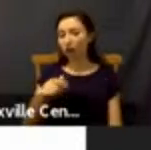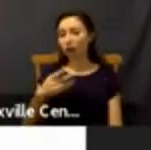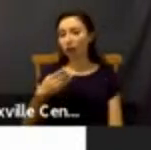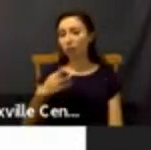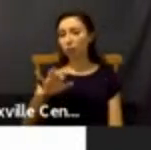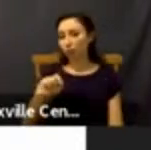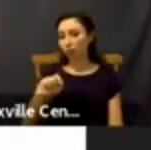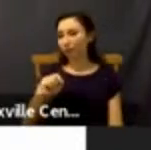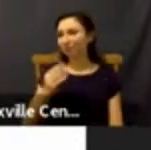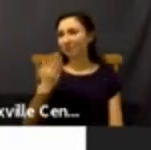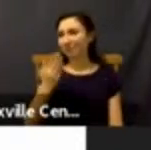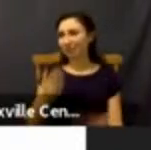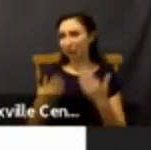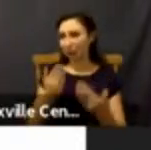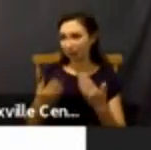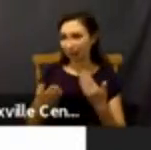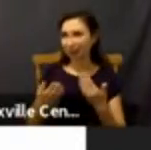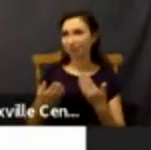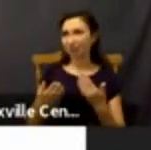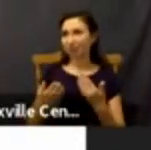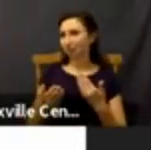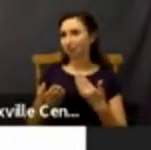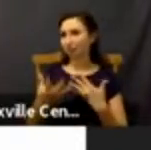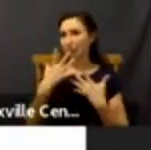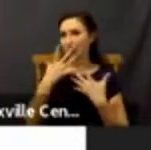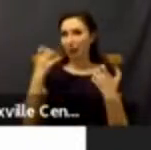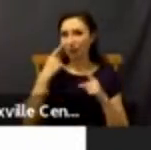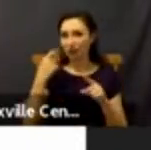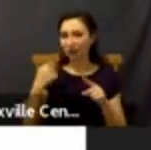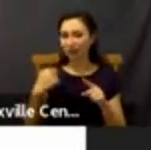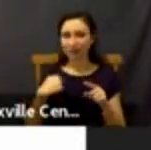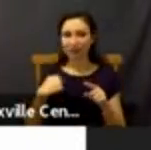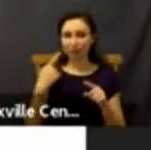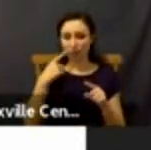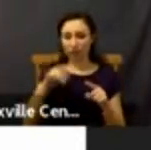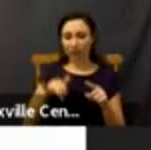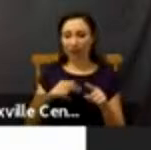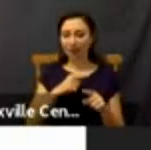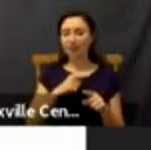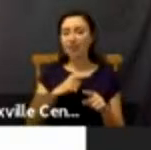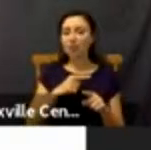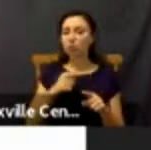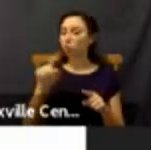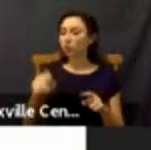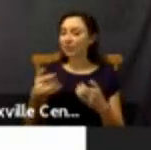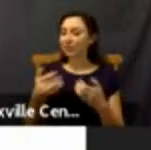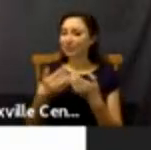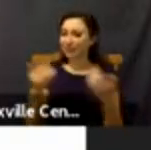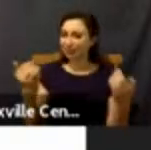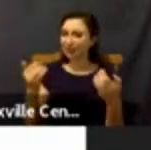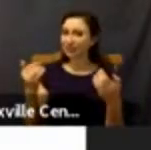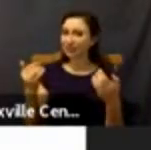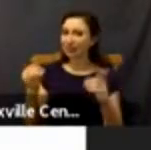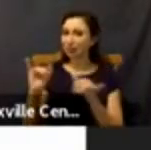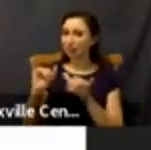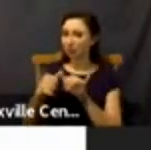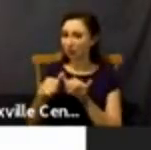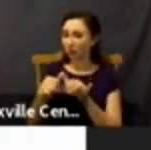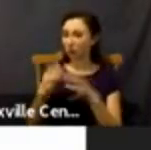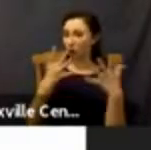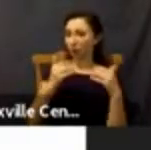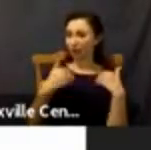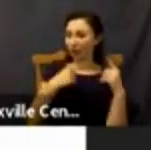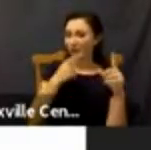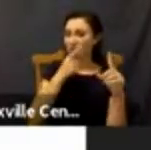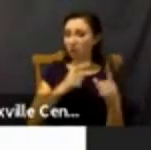this, but do we feel like we need a separate set of metrics when we already have benchmarks that we've been using and we've tweaked